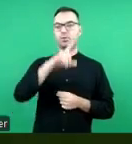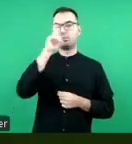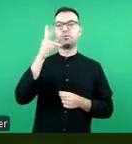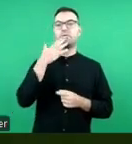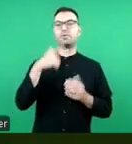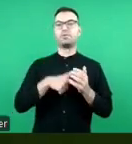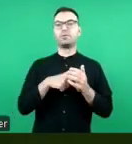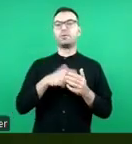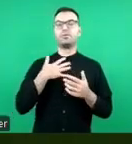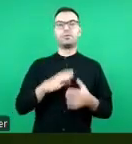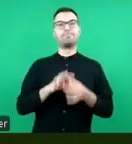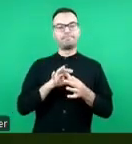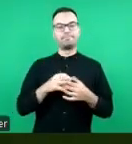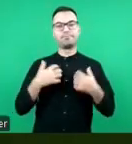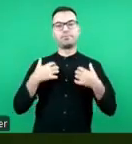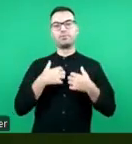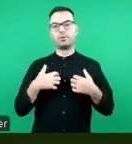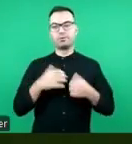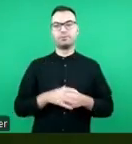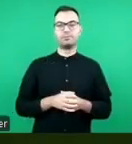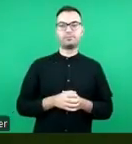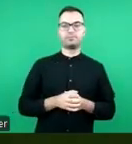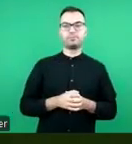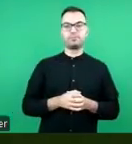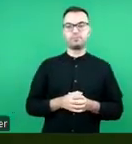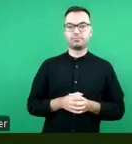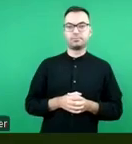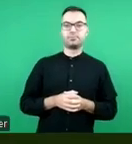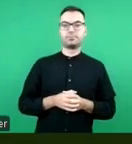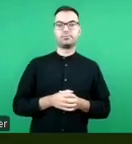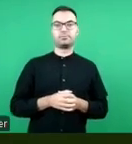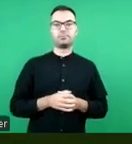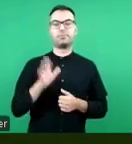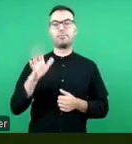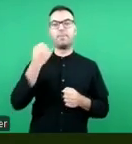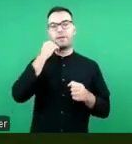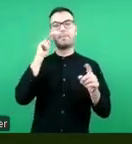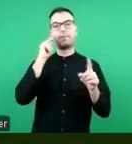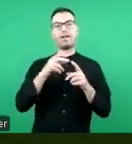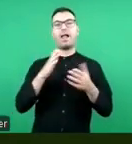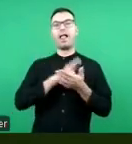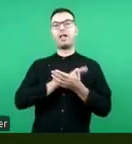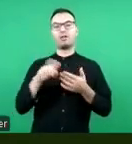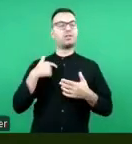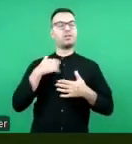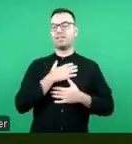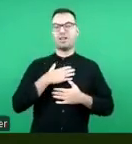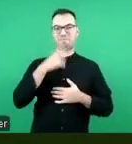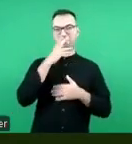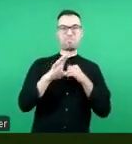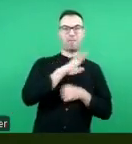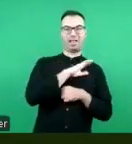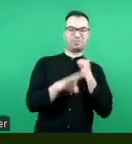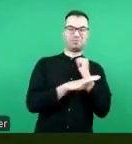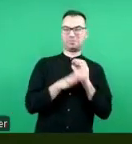they are connected to nature and somewhat come from an ecological perspective, they don't like to have dead wood.